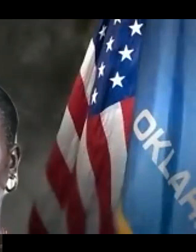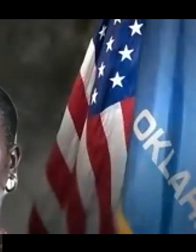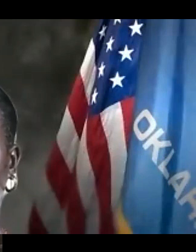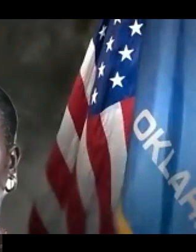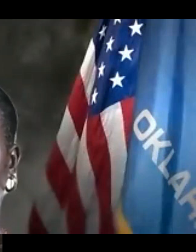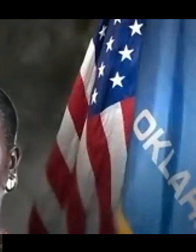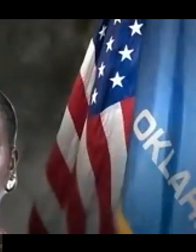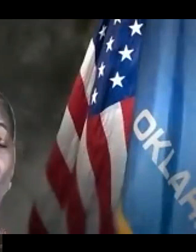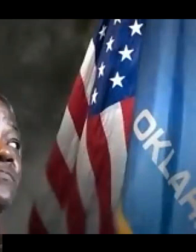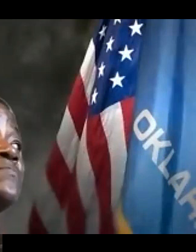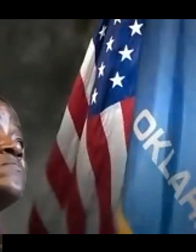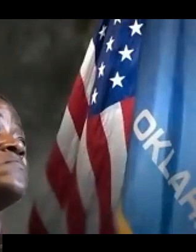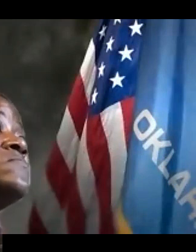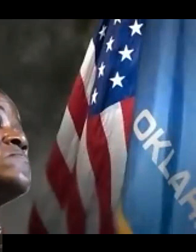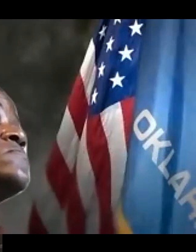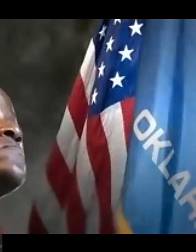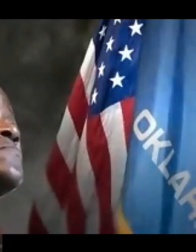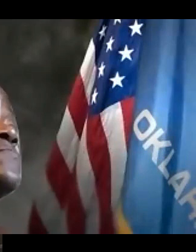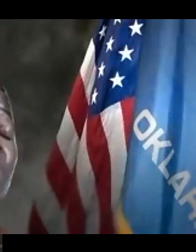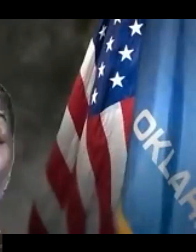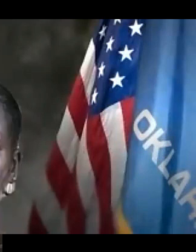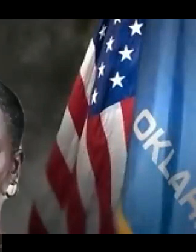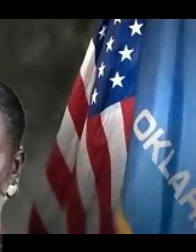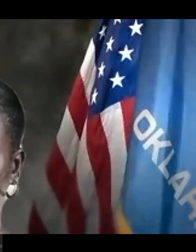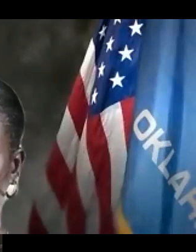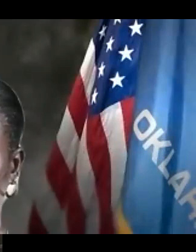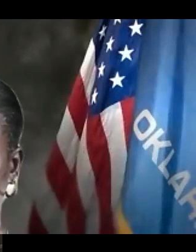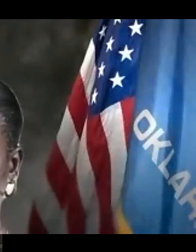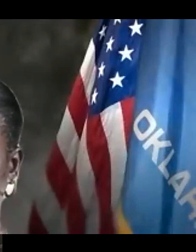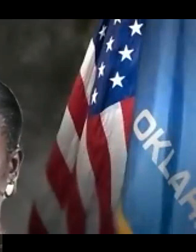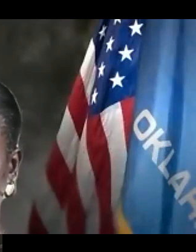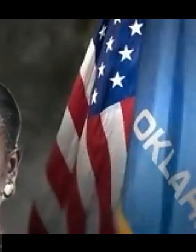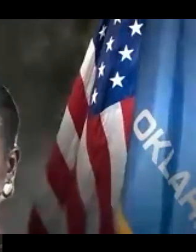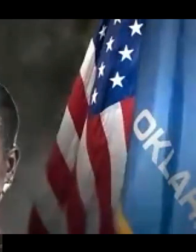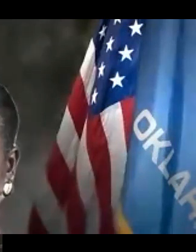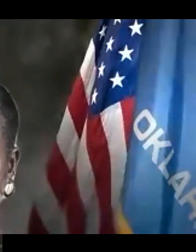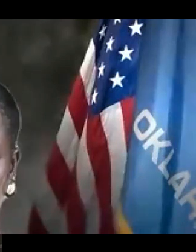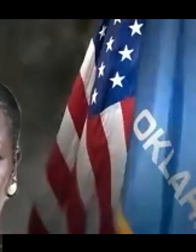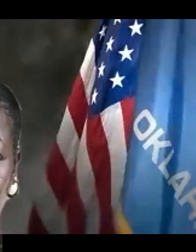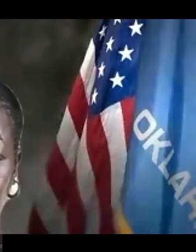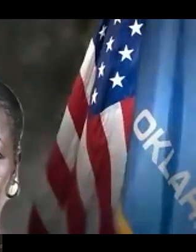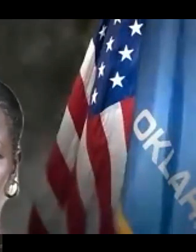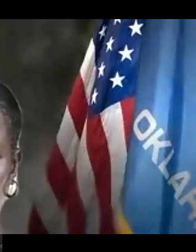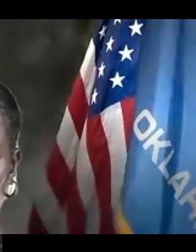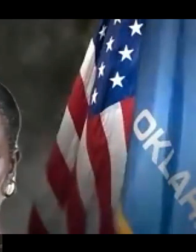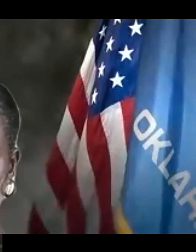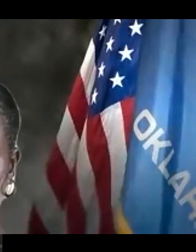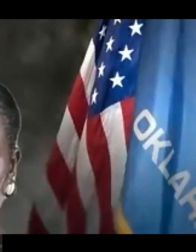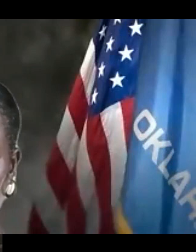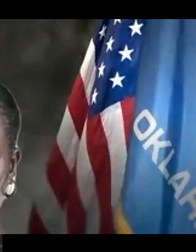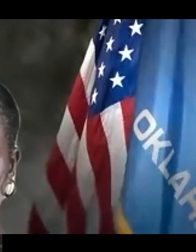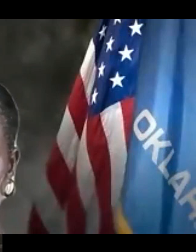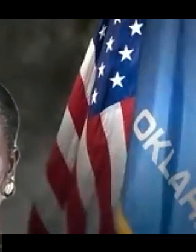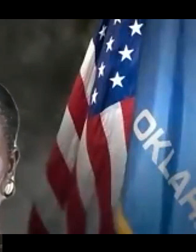purchased the iPad, the data plan, and the app from MyCare, and we give it to the client.